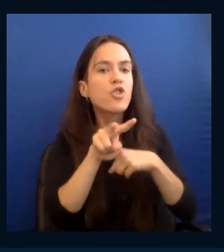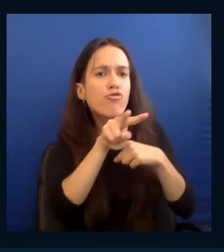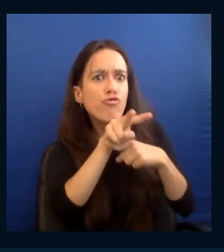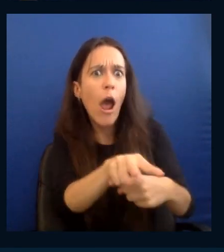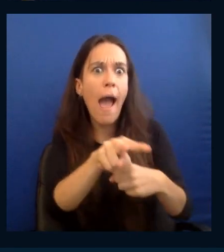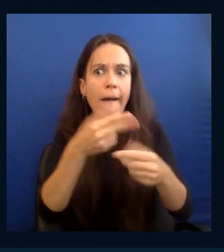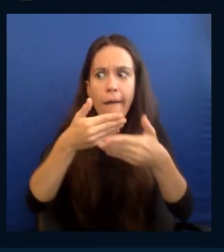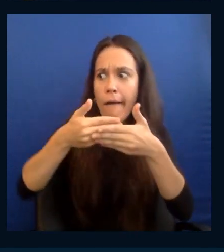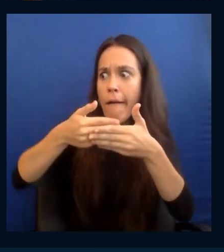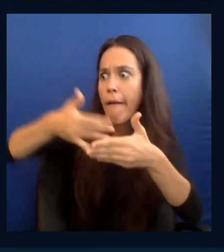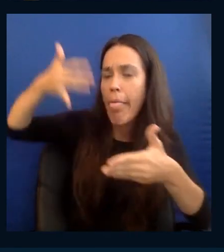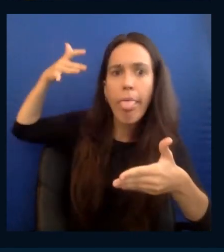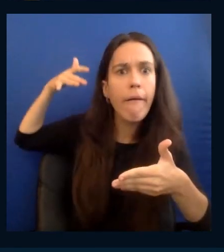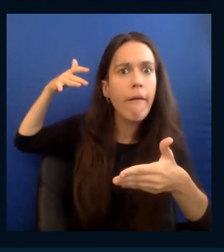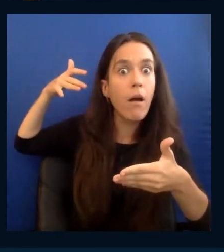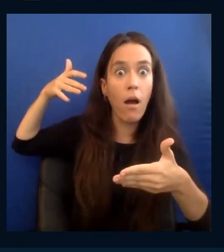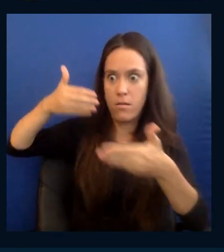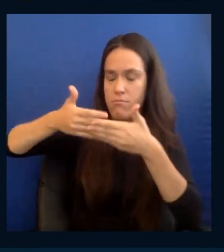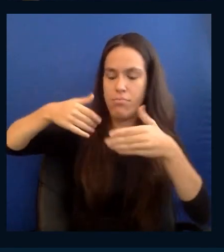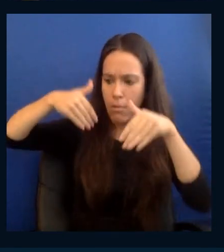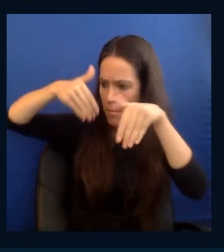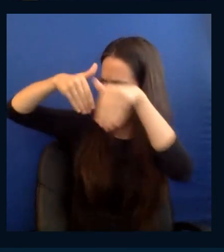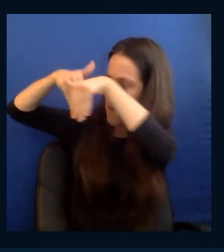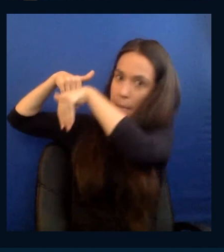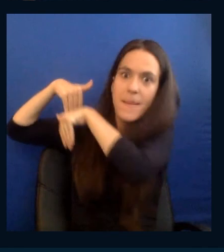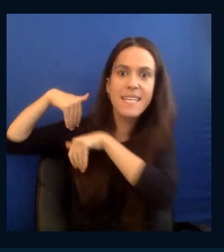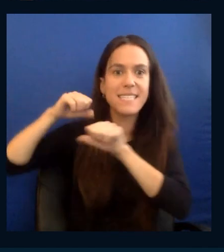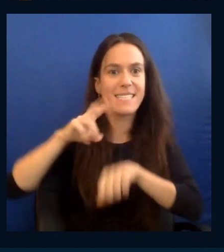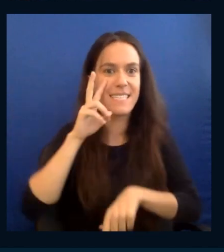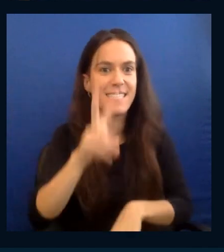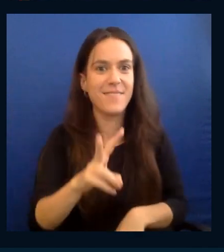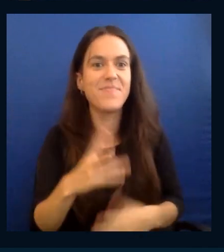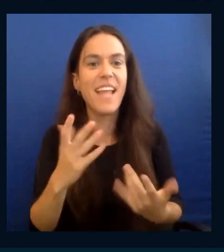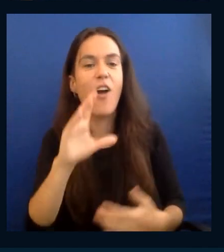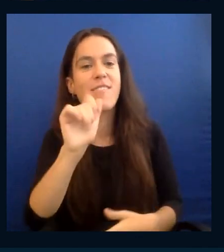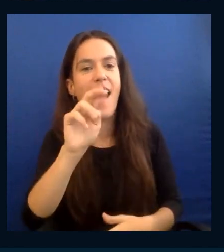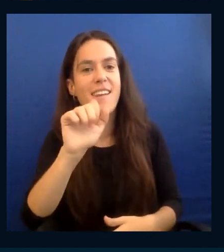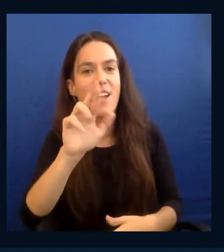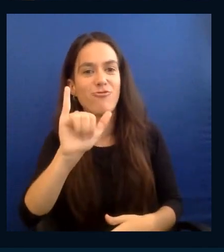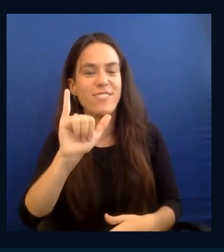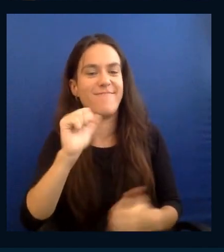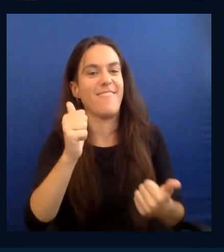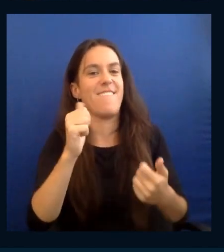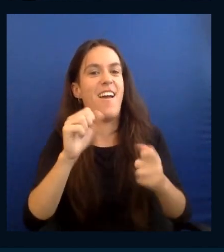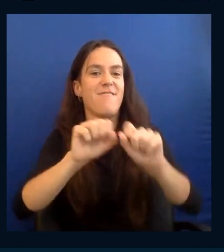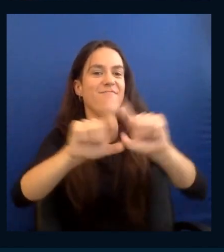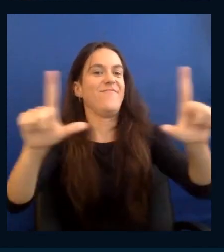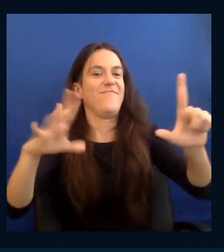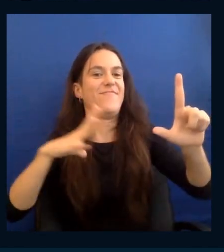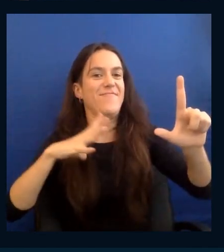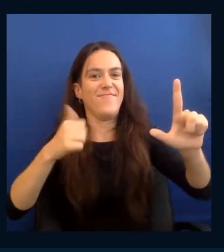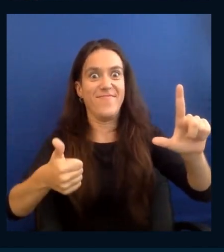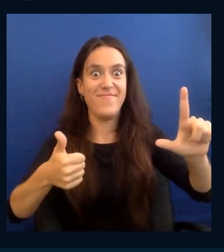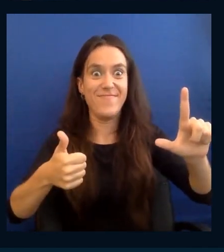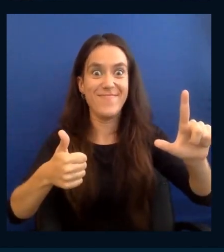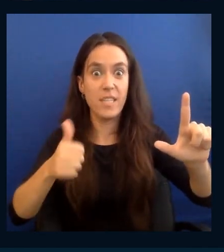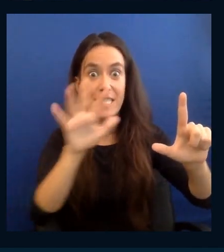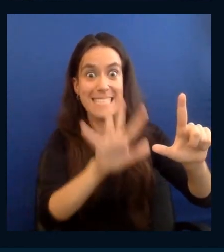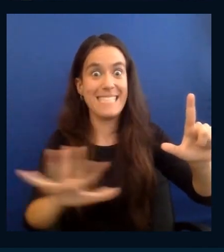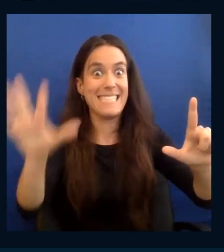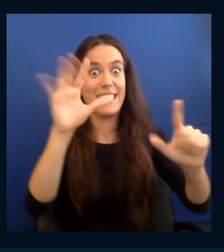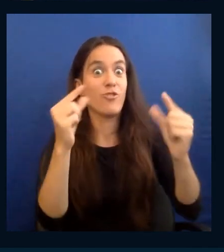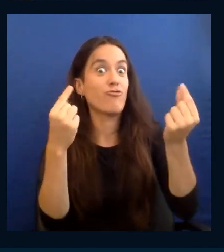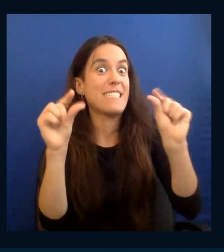us track that. So great. It looks like Canary's done. Go back to our pipeline. Let's look at where we are with it. Everything's green. That's always